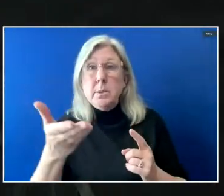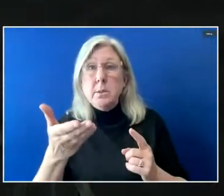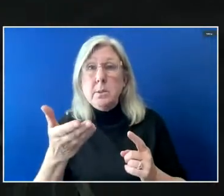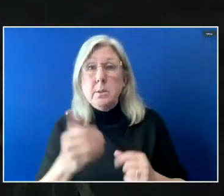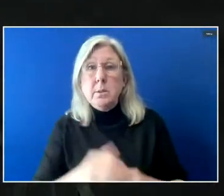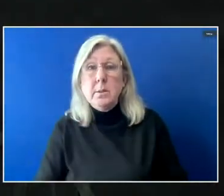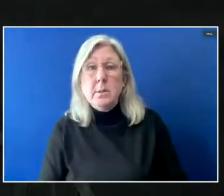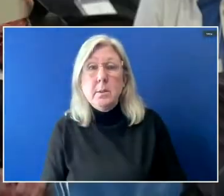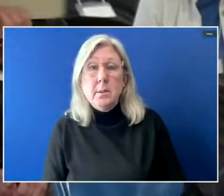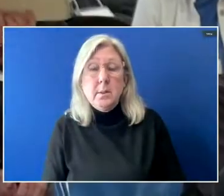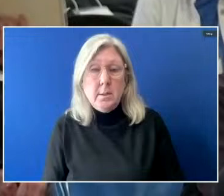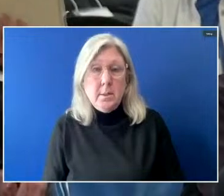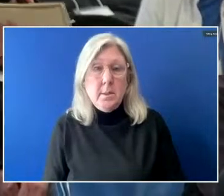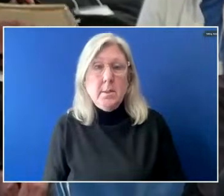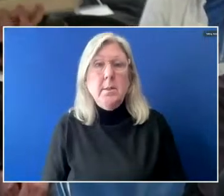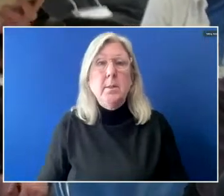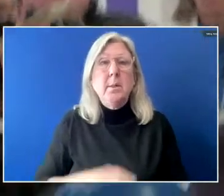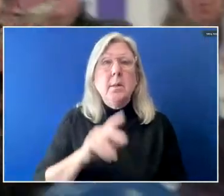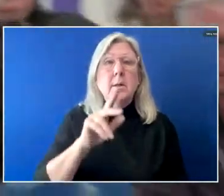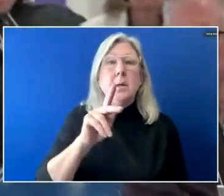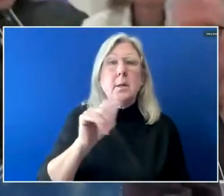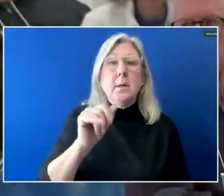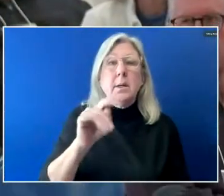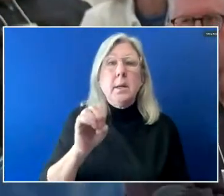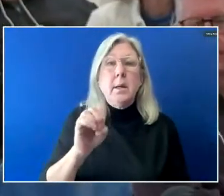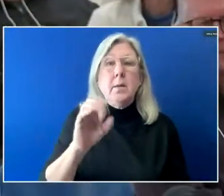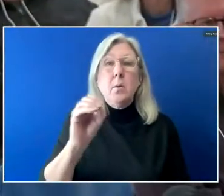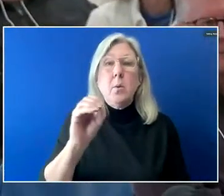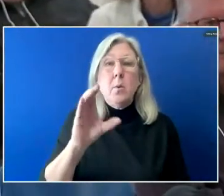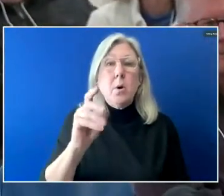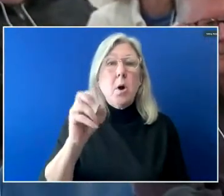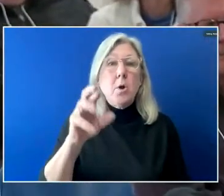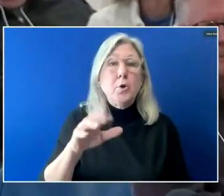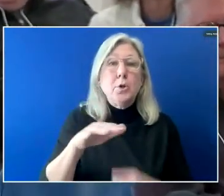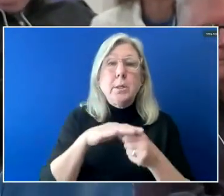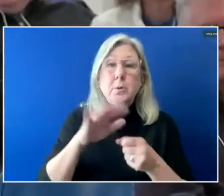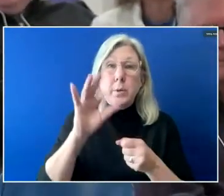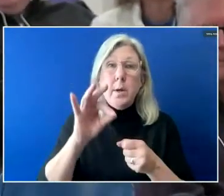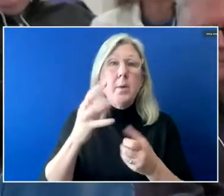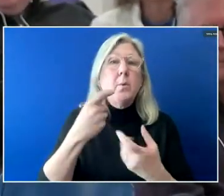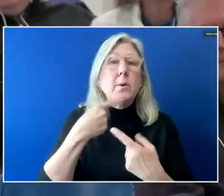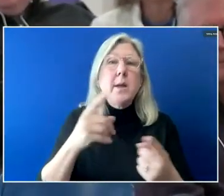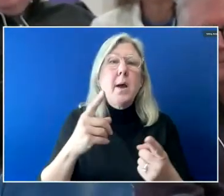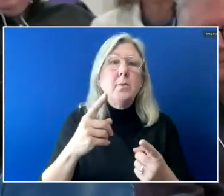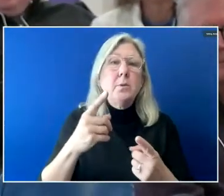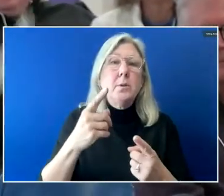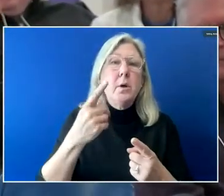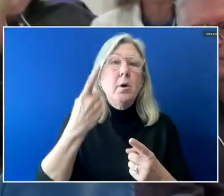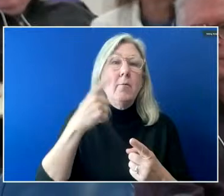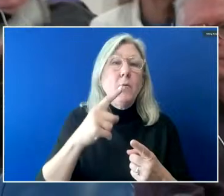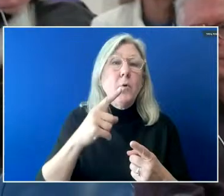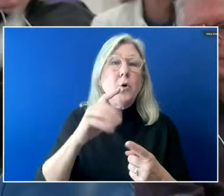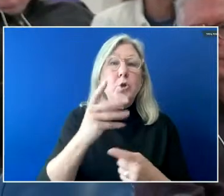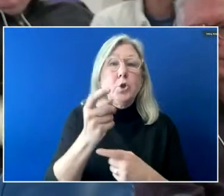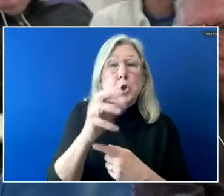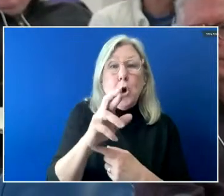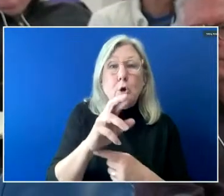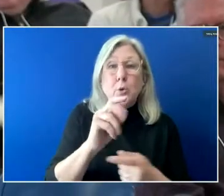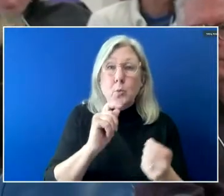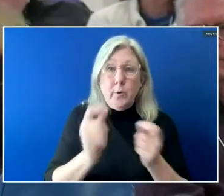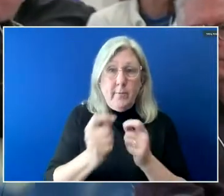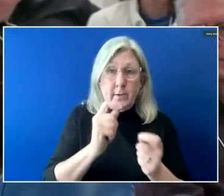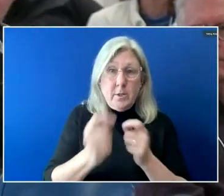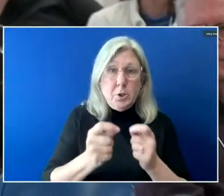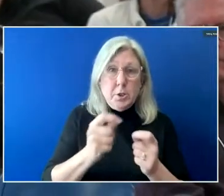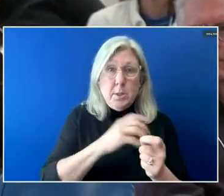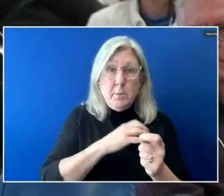announcement I'm K Conor District 9 and I want to make an announcement on behalf of the charter revision commission we want your help